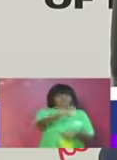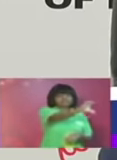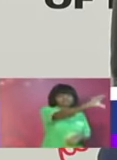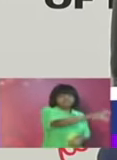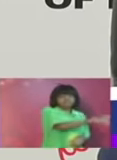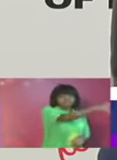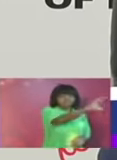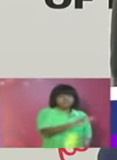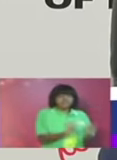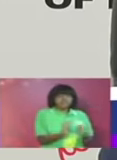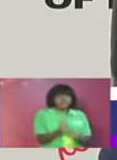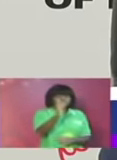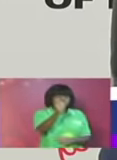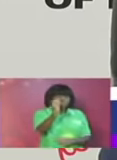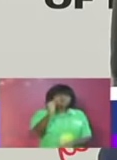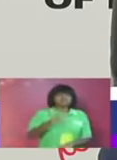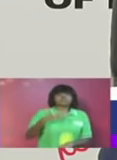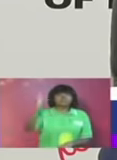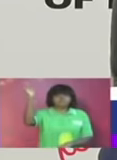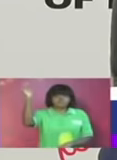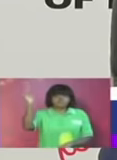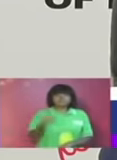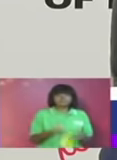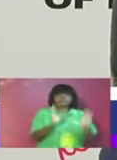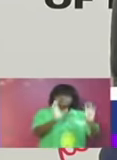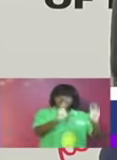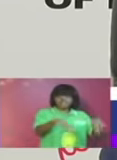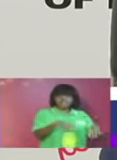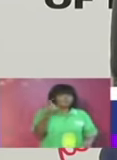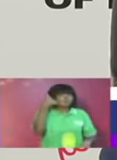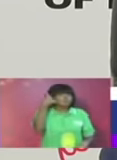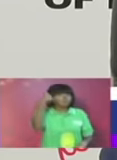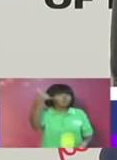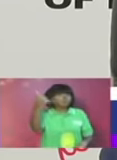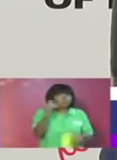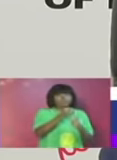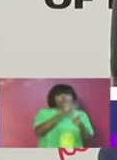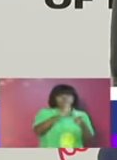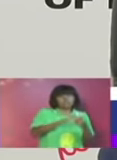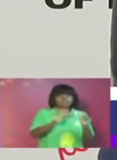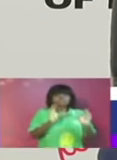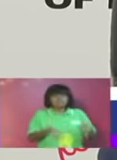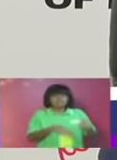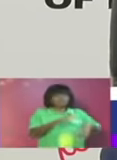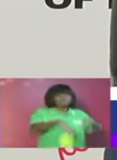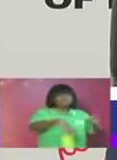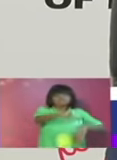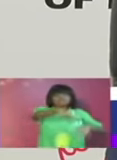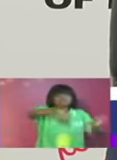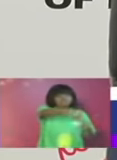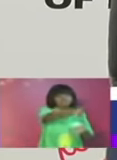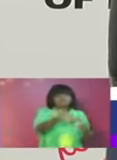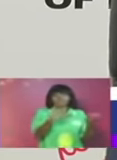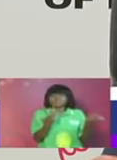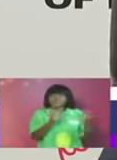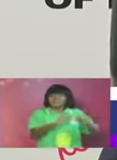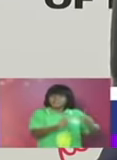or walking, but obviously persons with appointments will be prioritized over